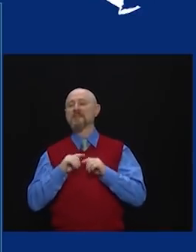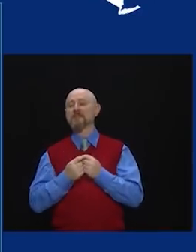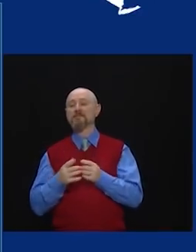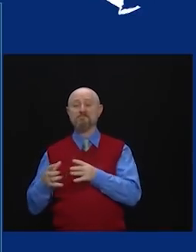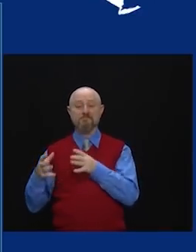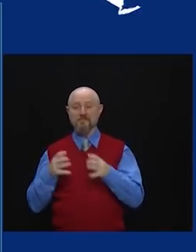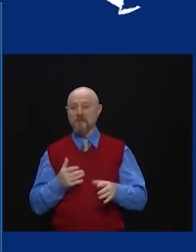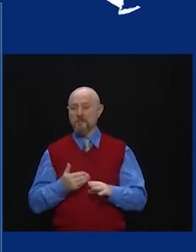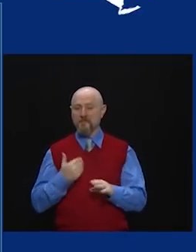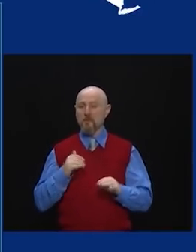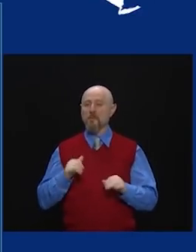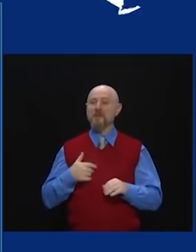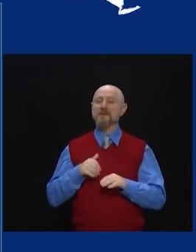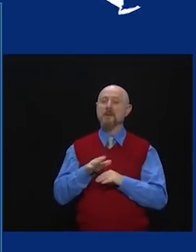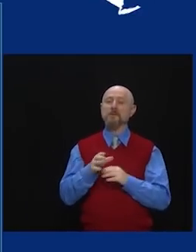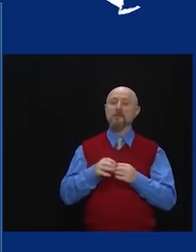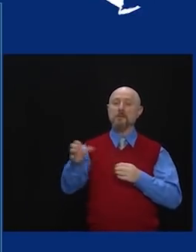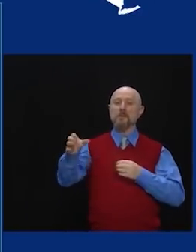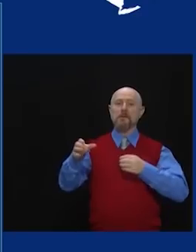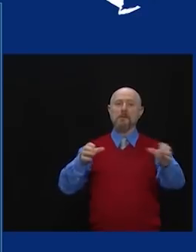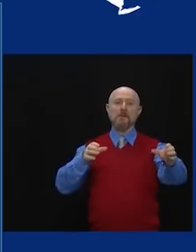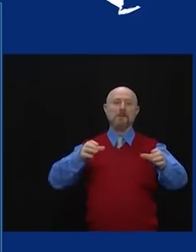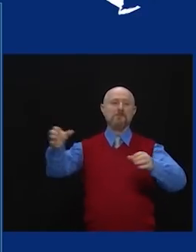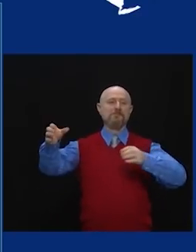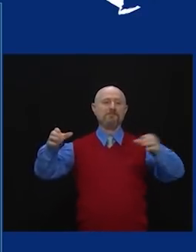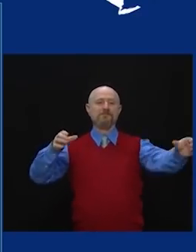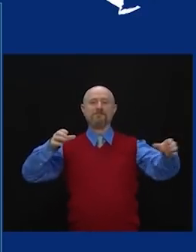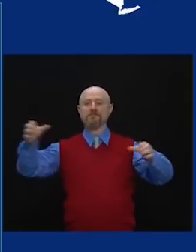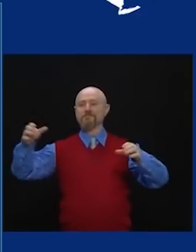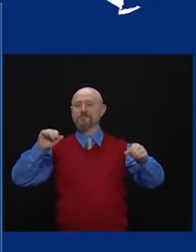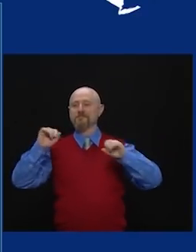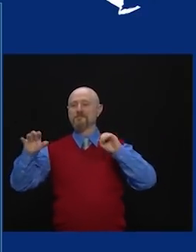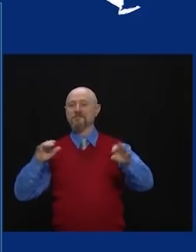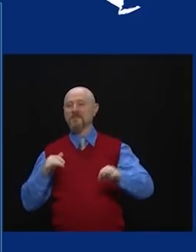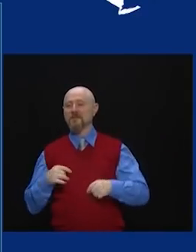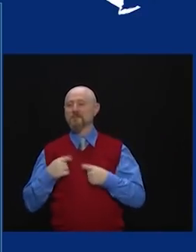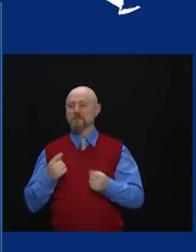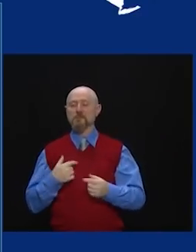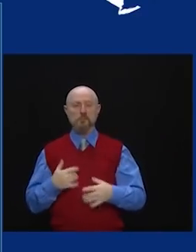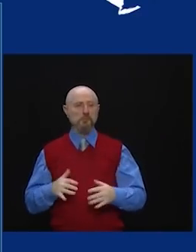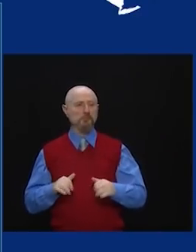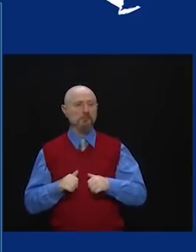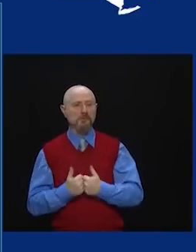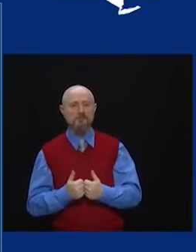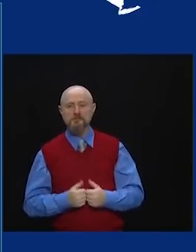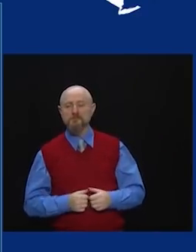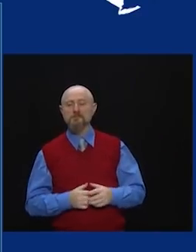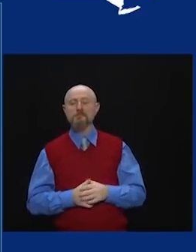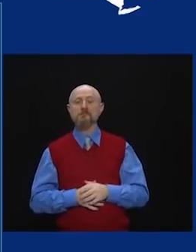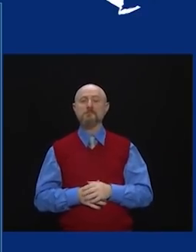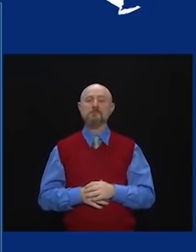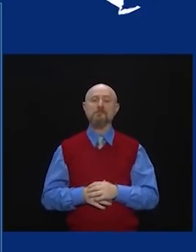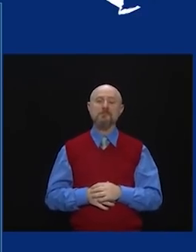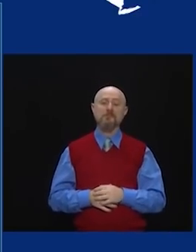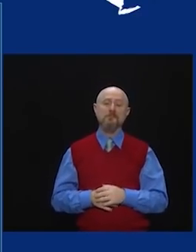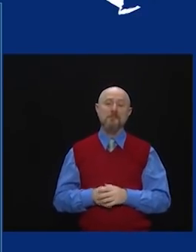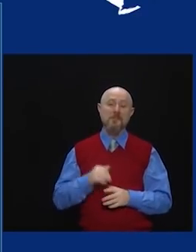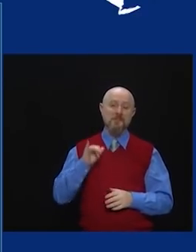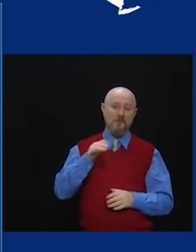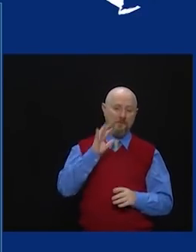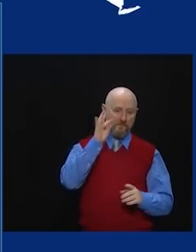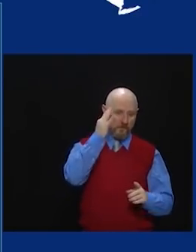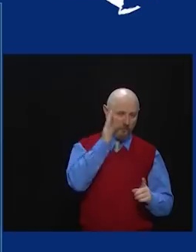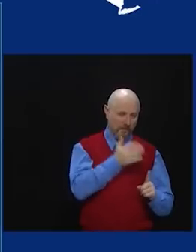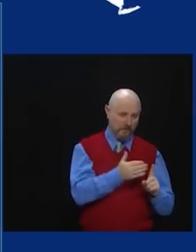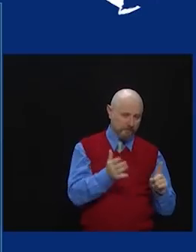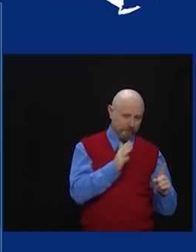a challenge previously. In addition to the federal resources, we are opening our stockpiles